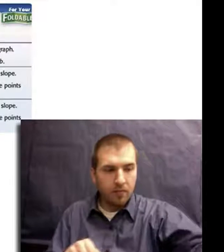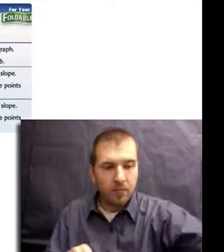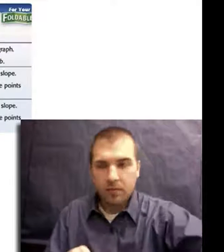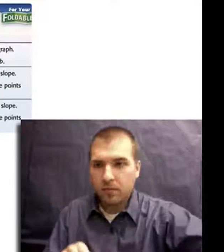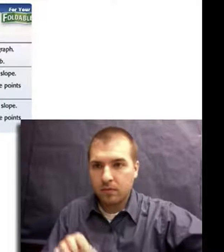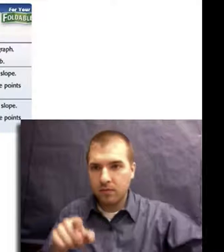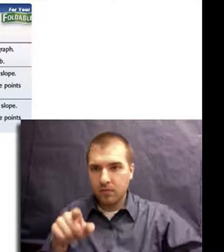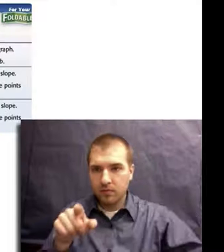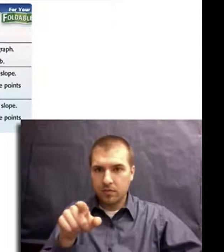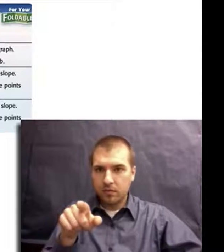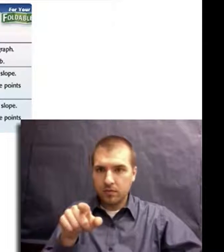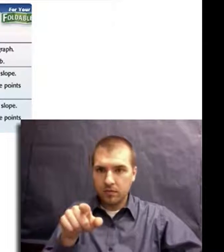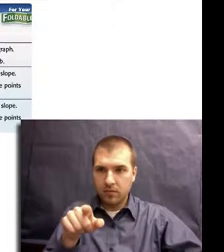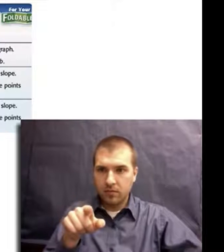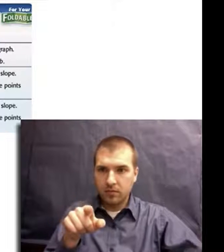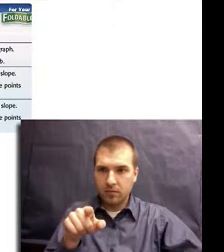in the intercept,